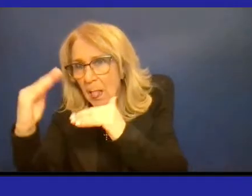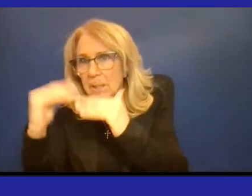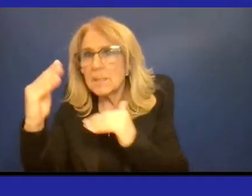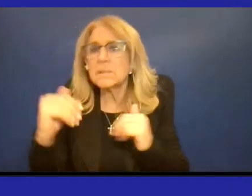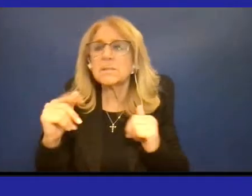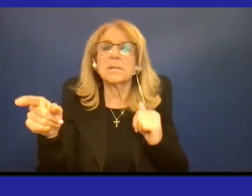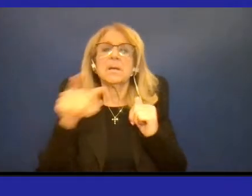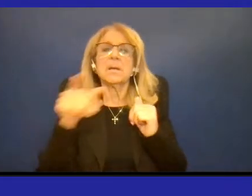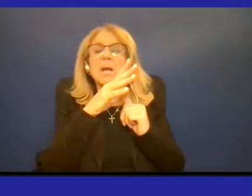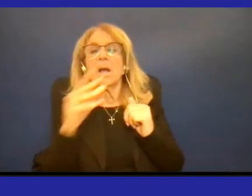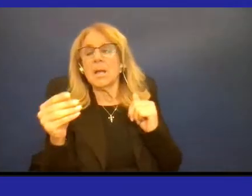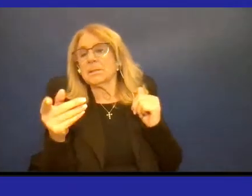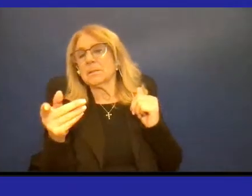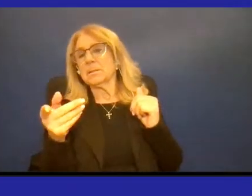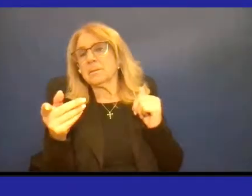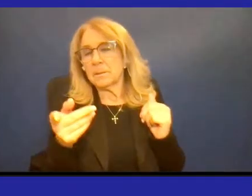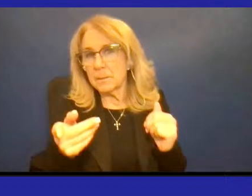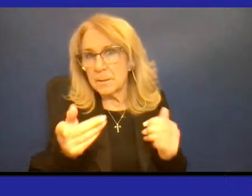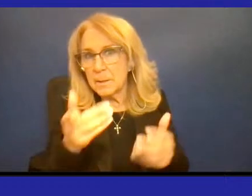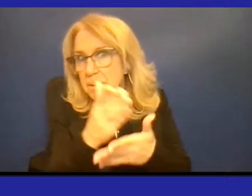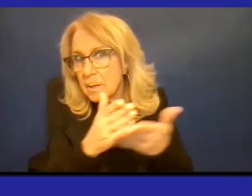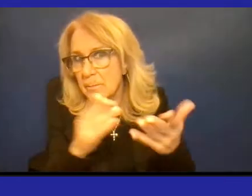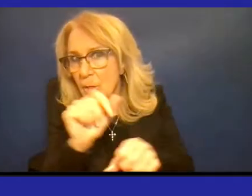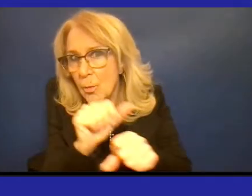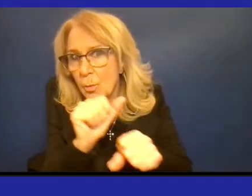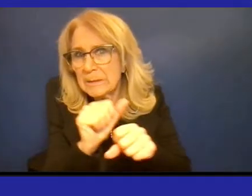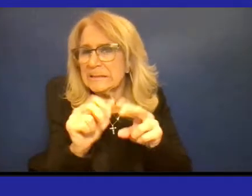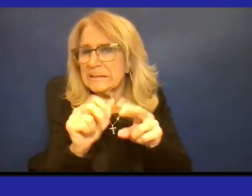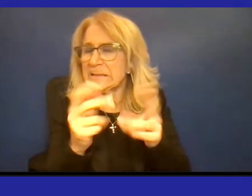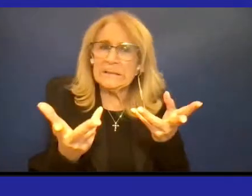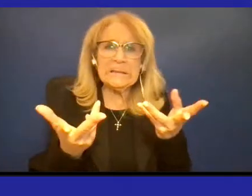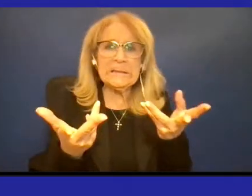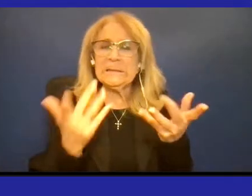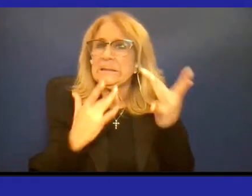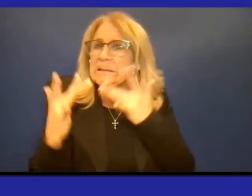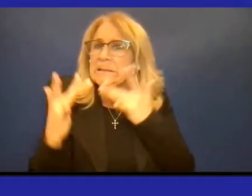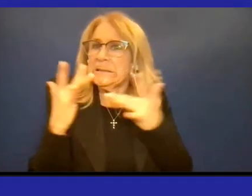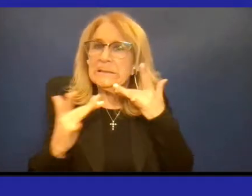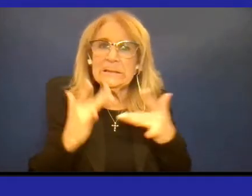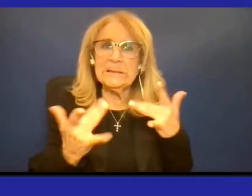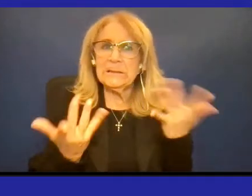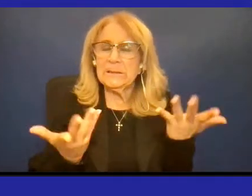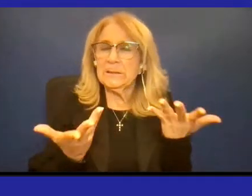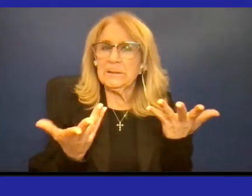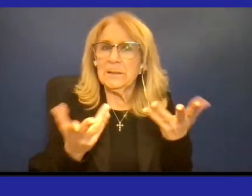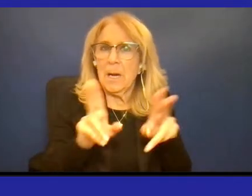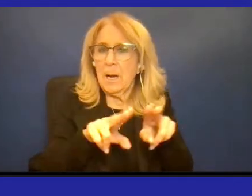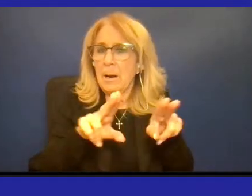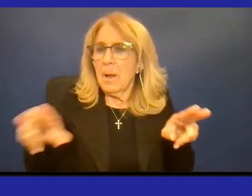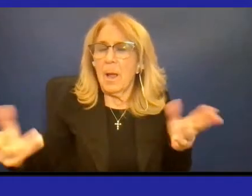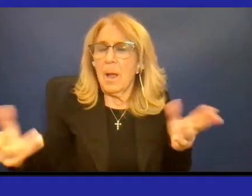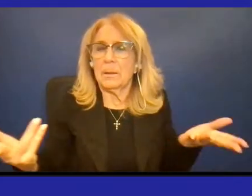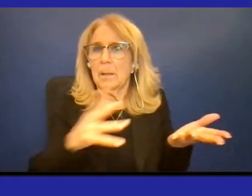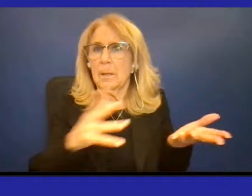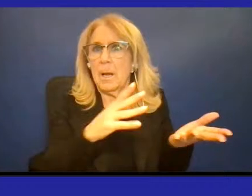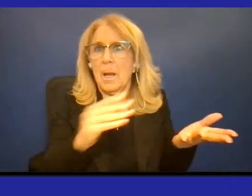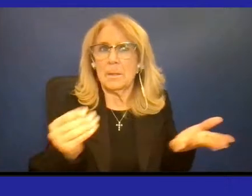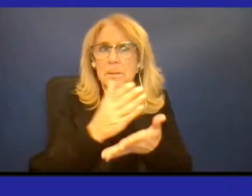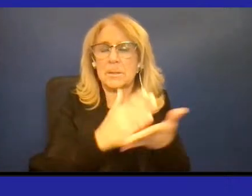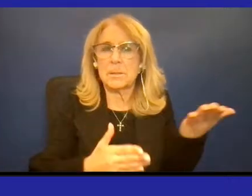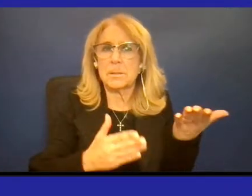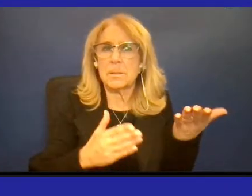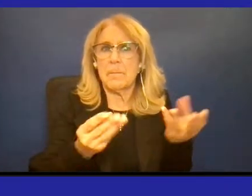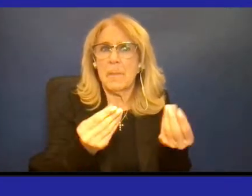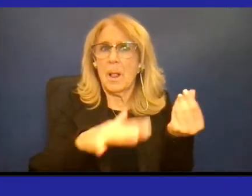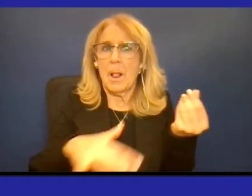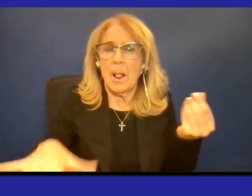doubling down on, because we just can't build any more beds in some of our landlocked hospitals. And so we'll see the